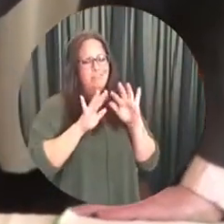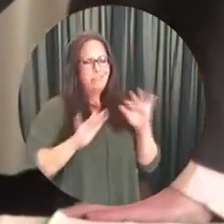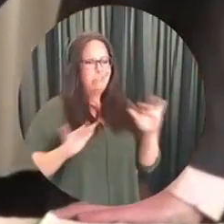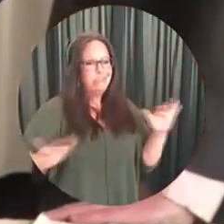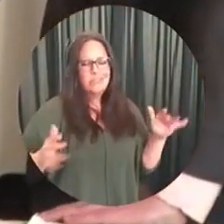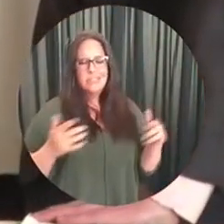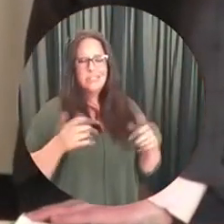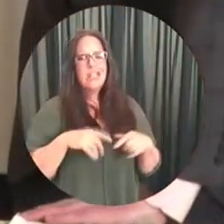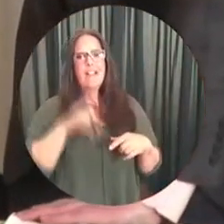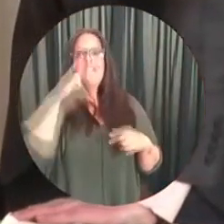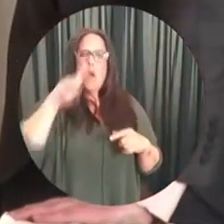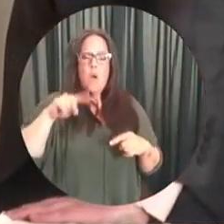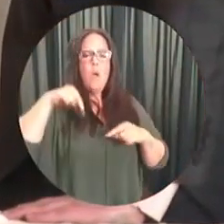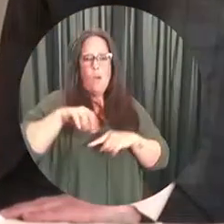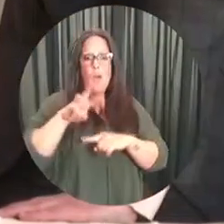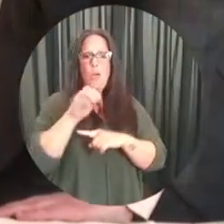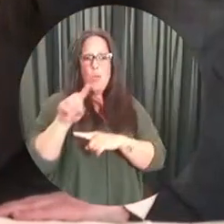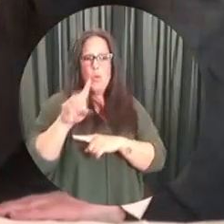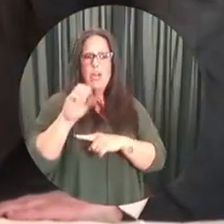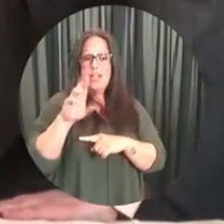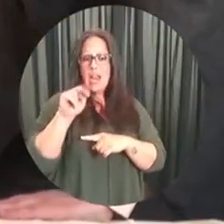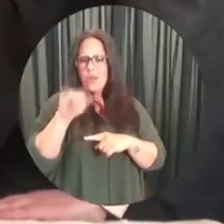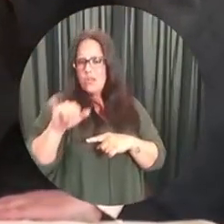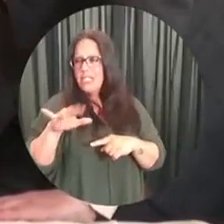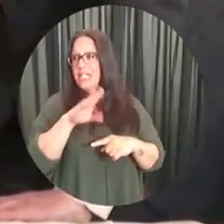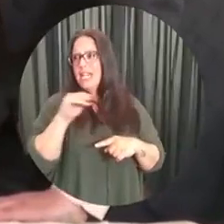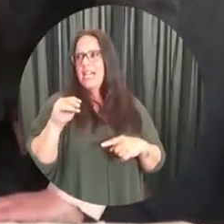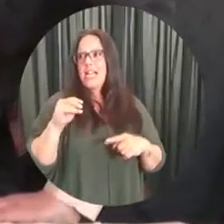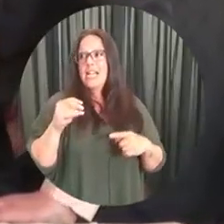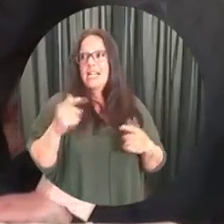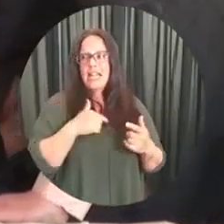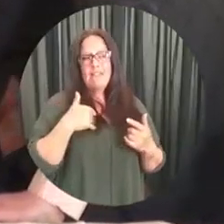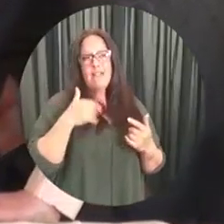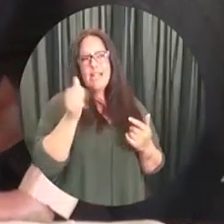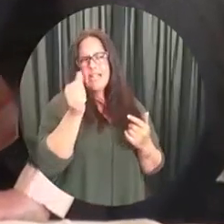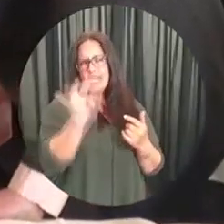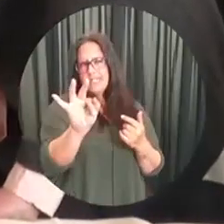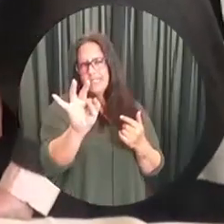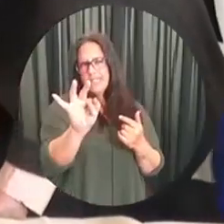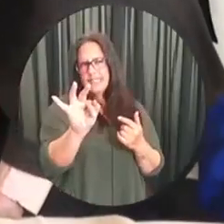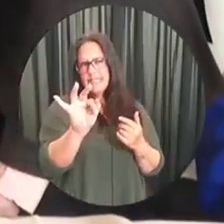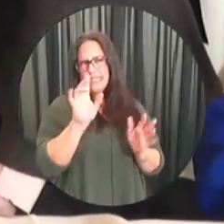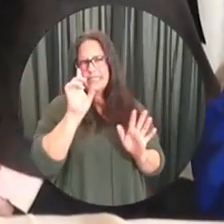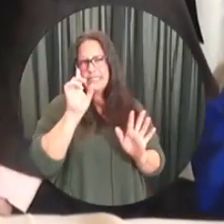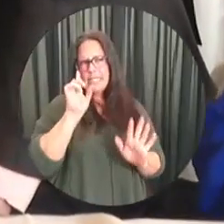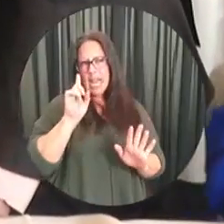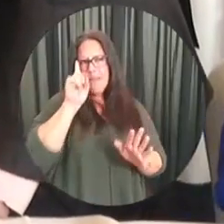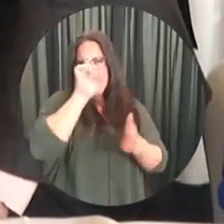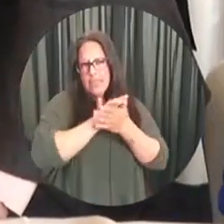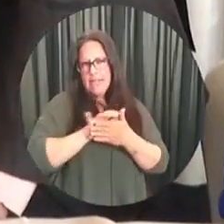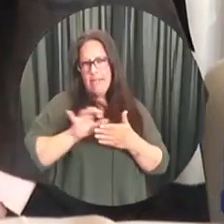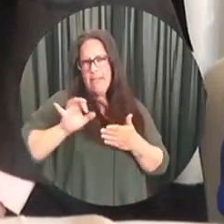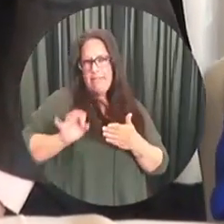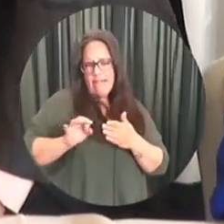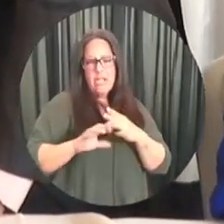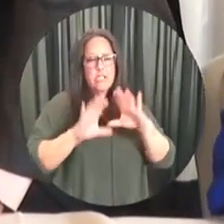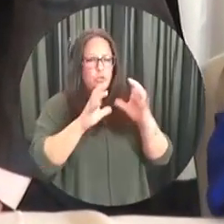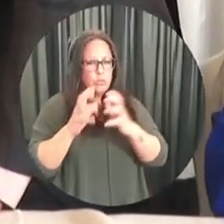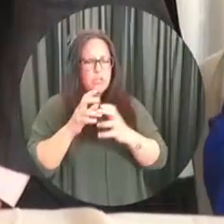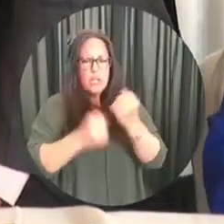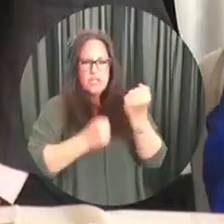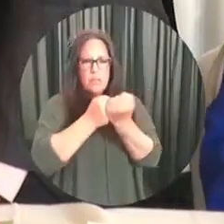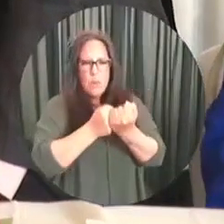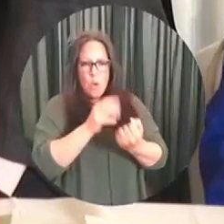for Wood County, and they have 19, I believe, benefits that supports Wood County and